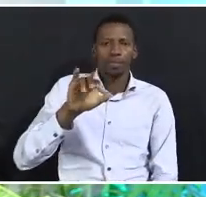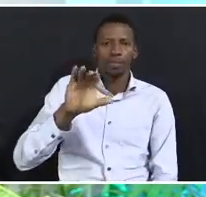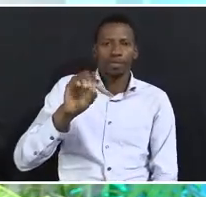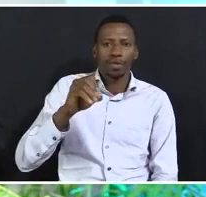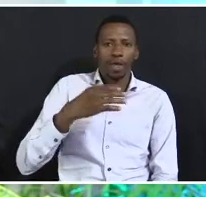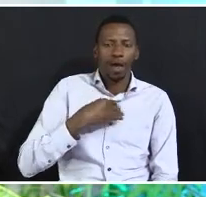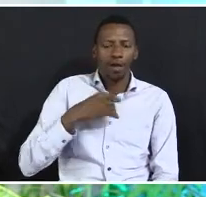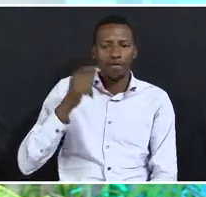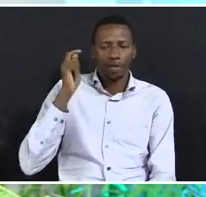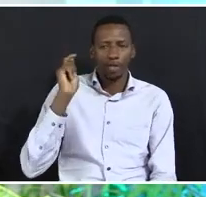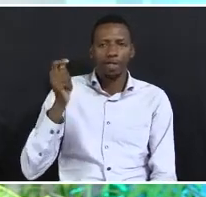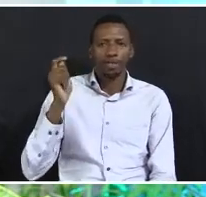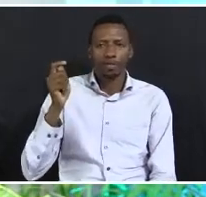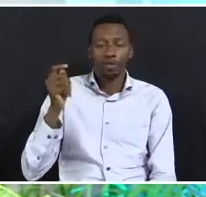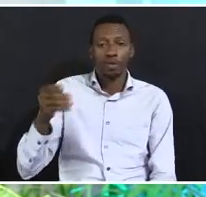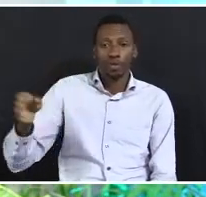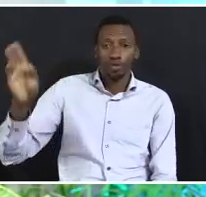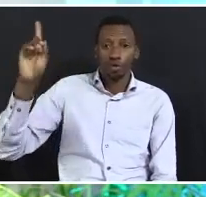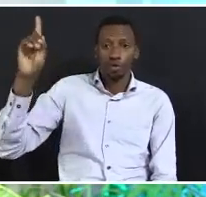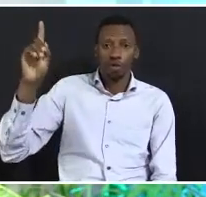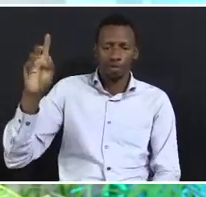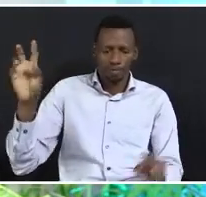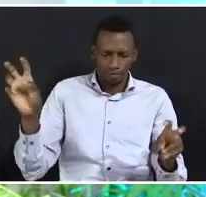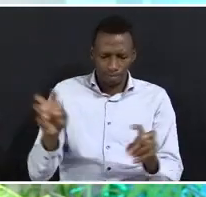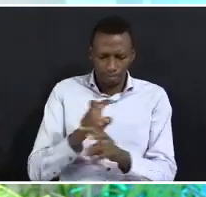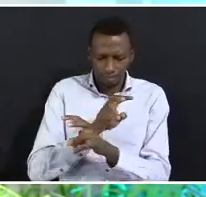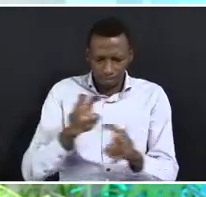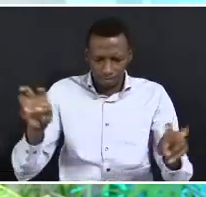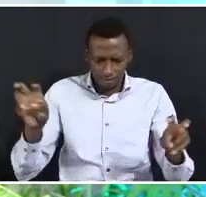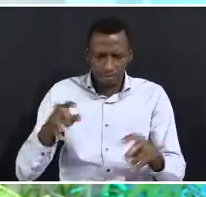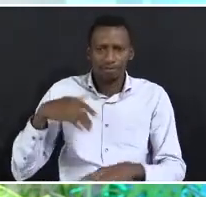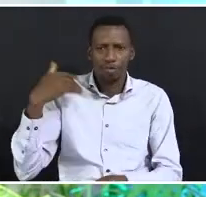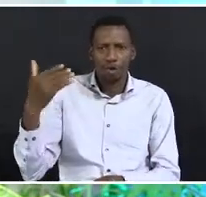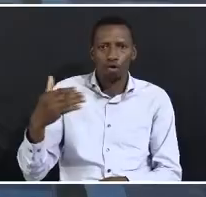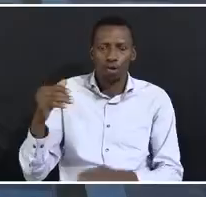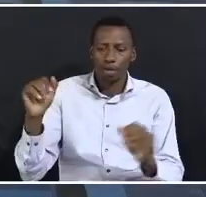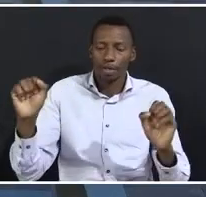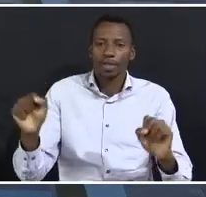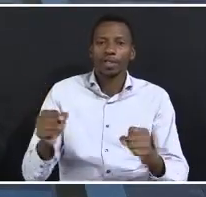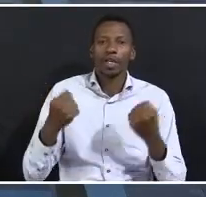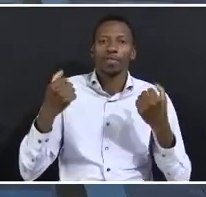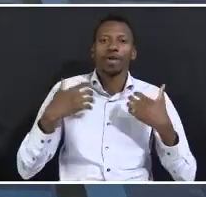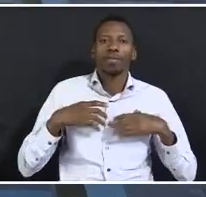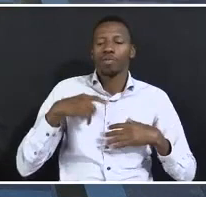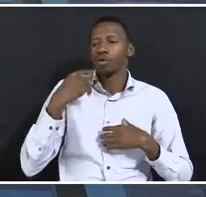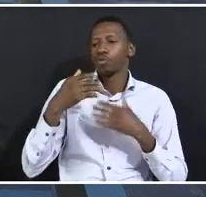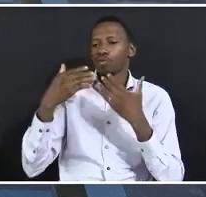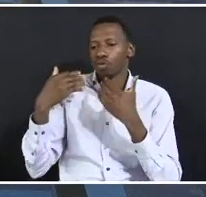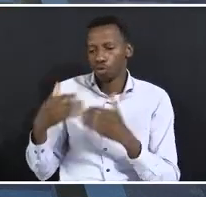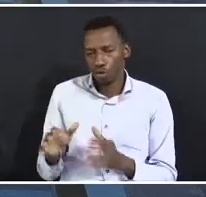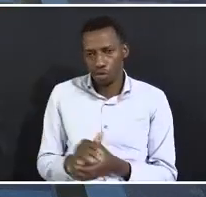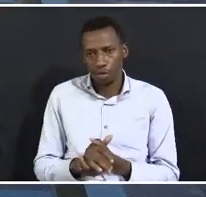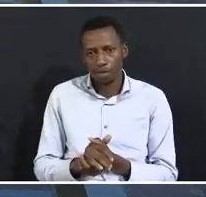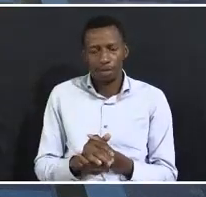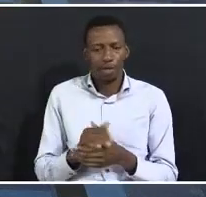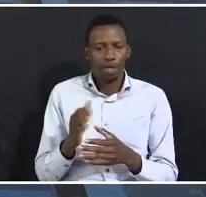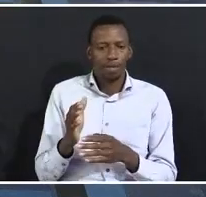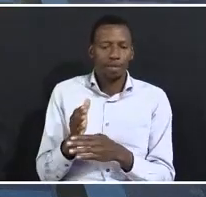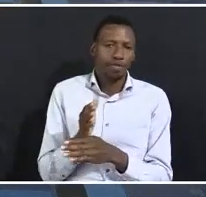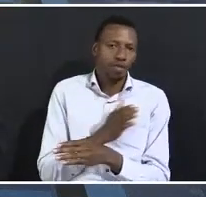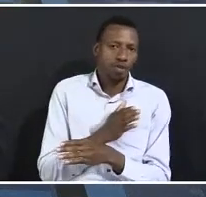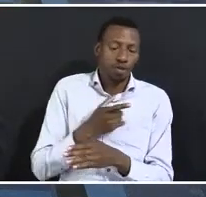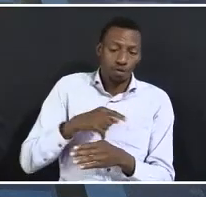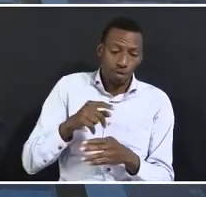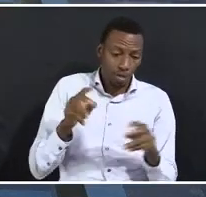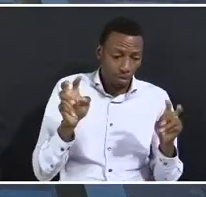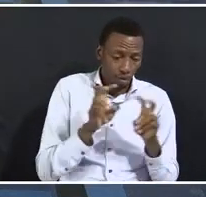testimony that God is a seeker and a saver of the lost. Before we seek out God,